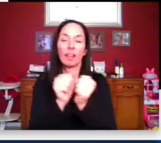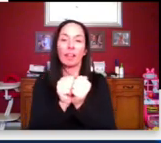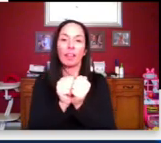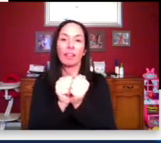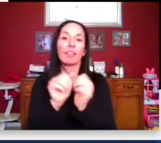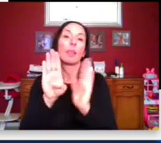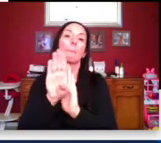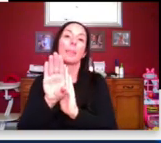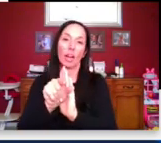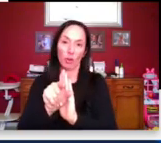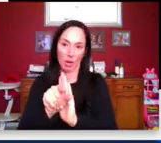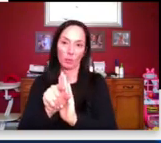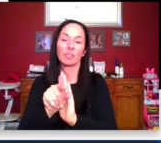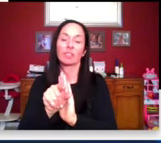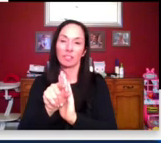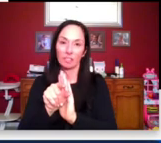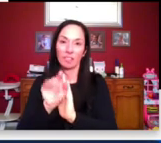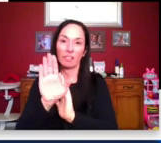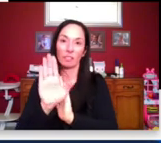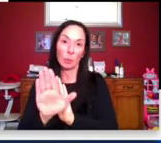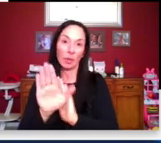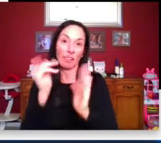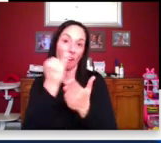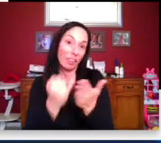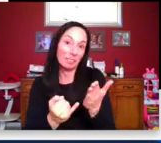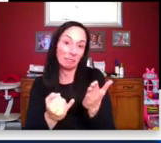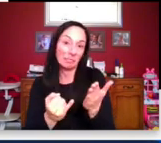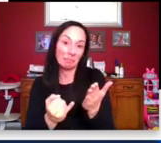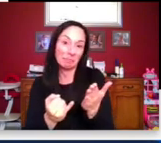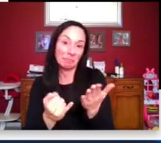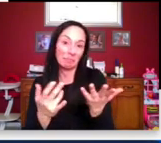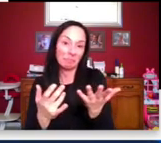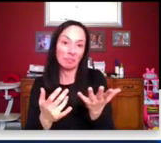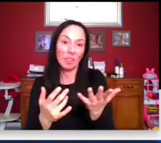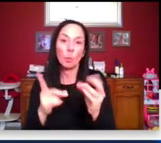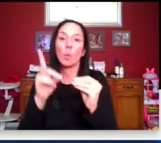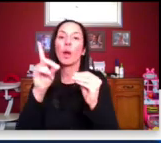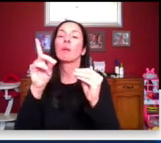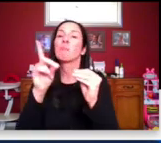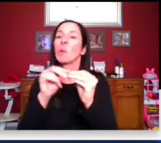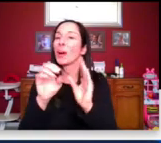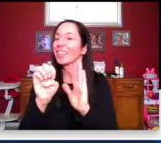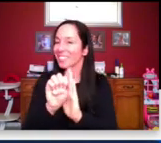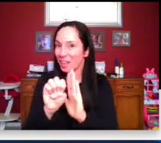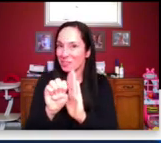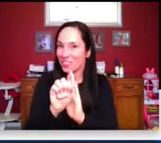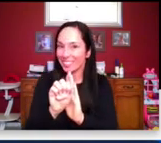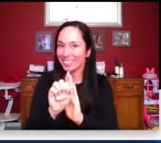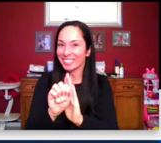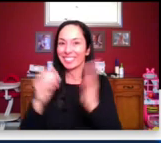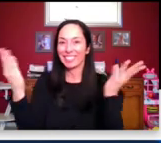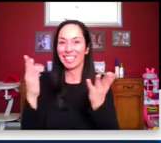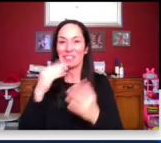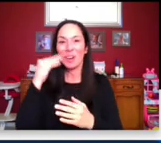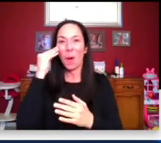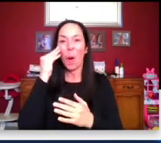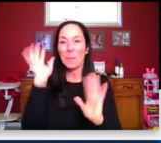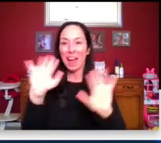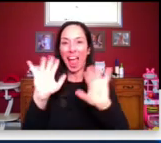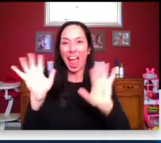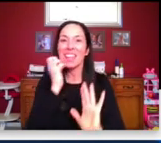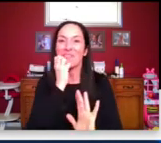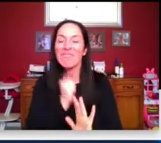the background of your art. So one more example, and here I am at home. Hi artists, I